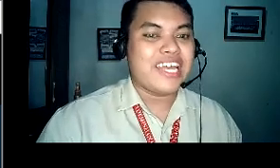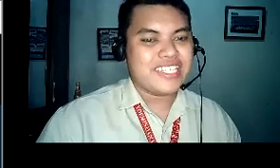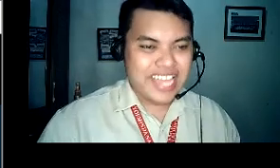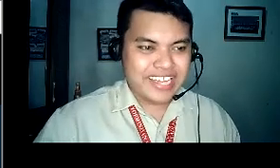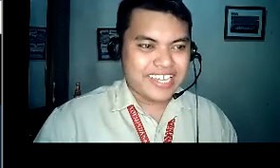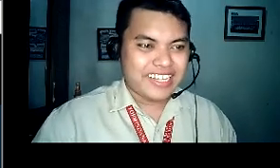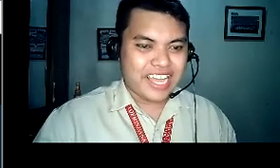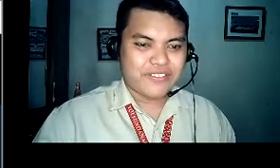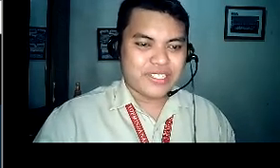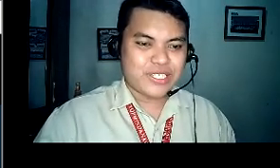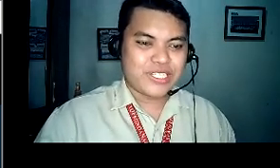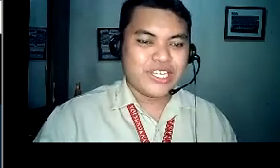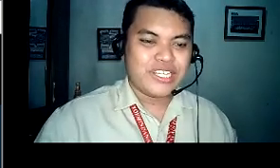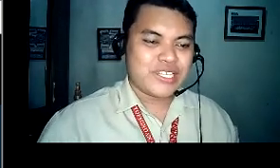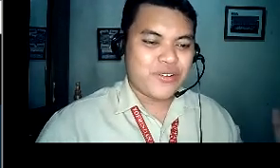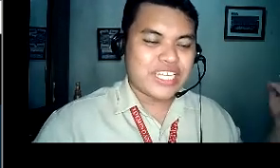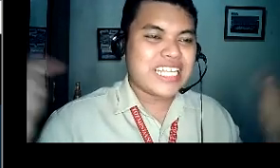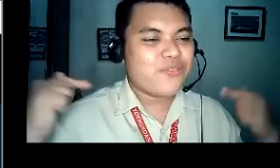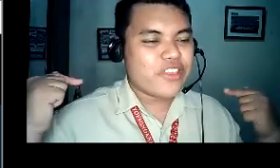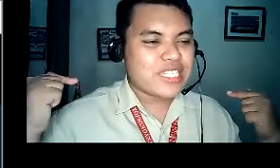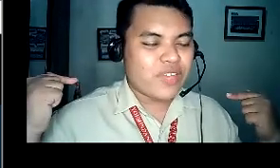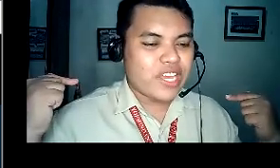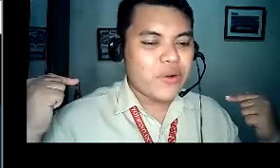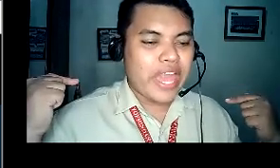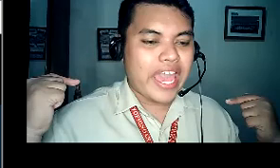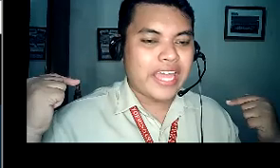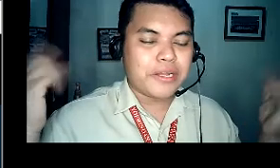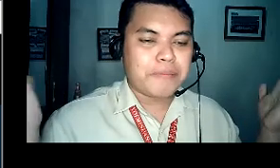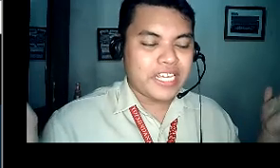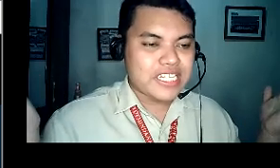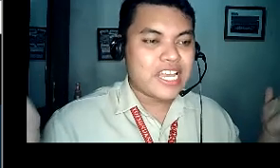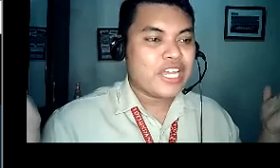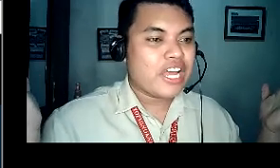study sign language. So that's it for this video,